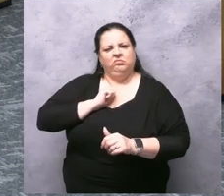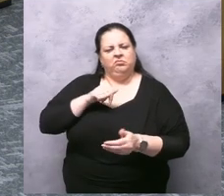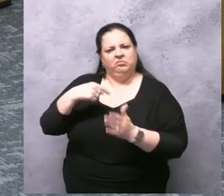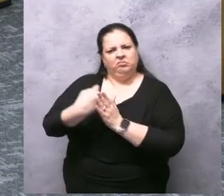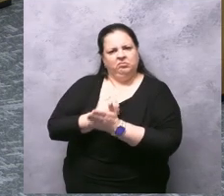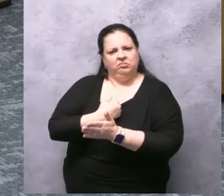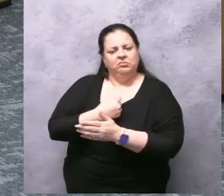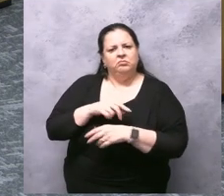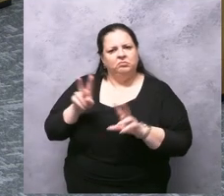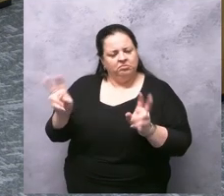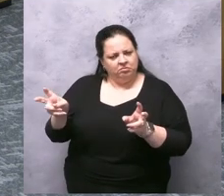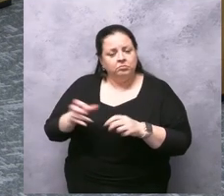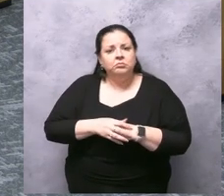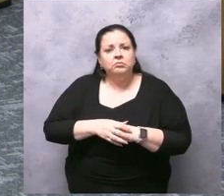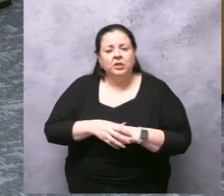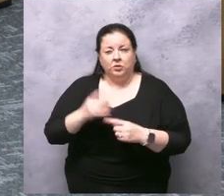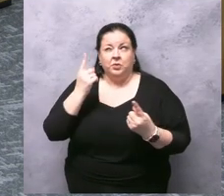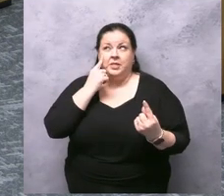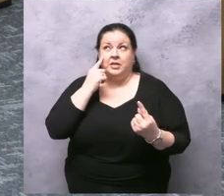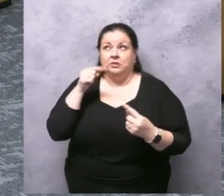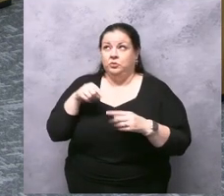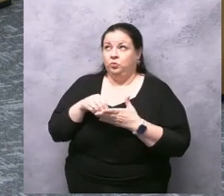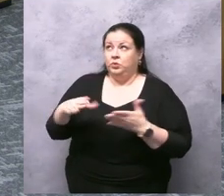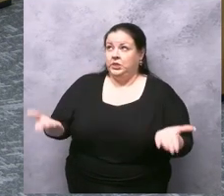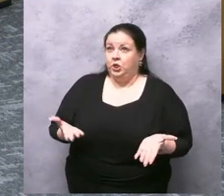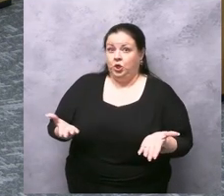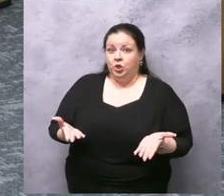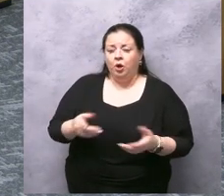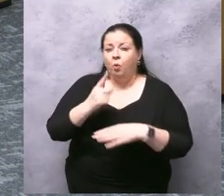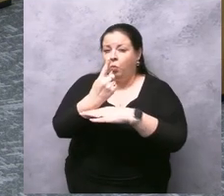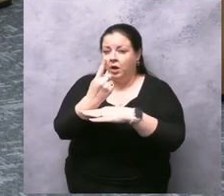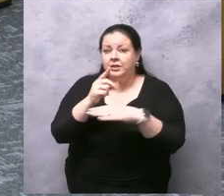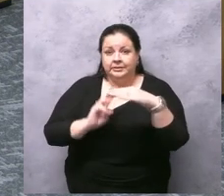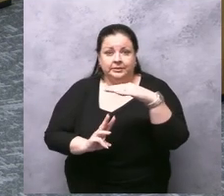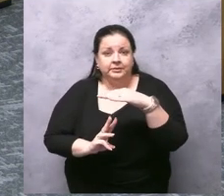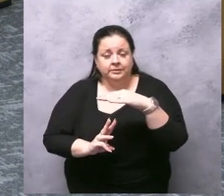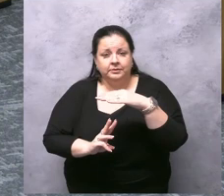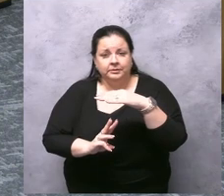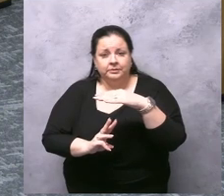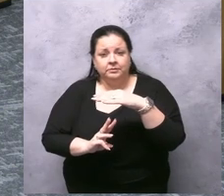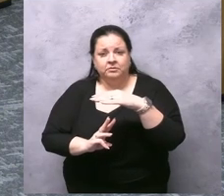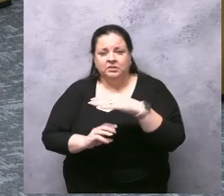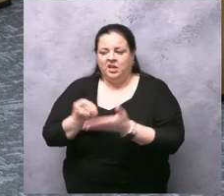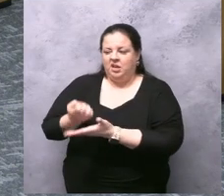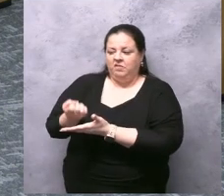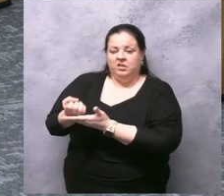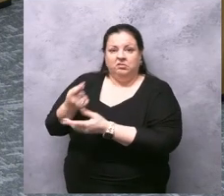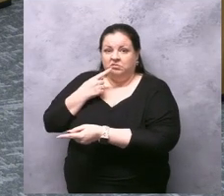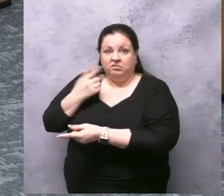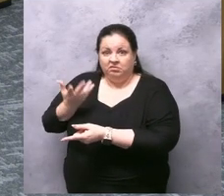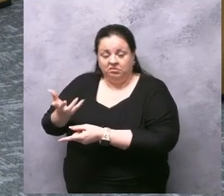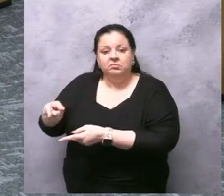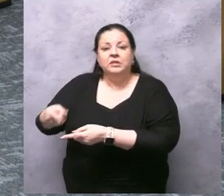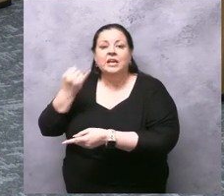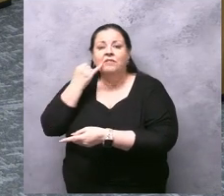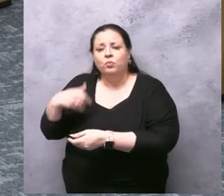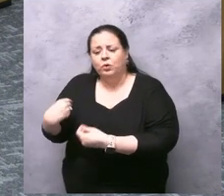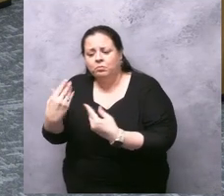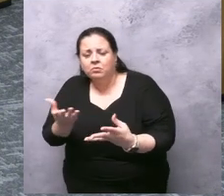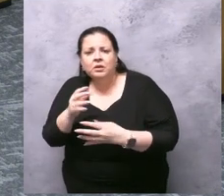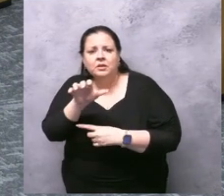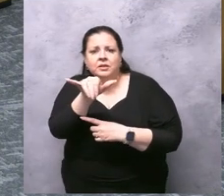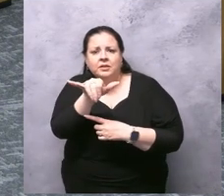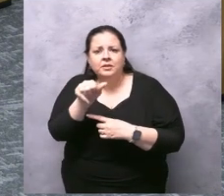about those students here in Cypher, I want you to remember, one in six. Evidence proves that if we can provide YAM to